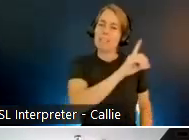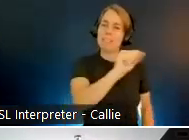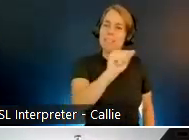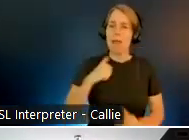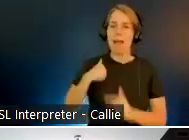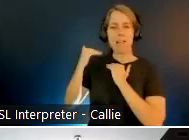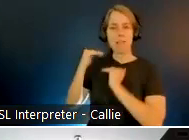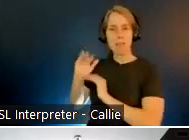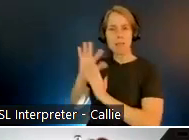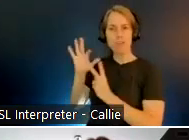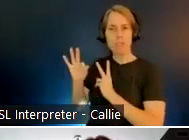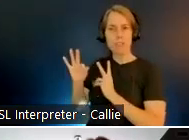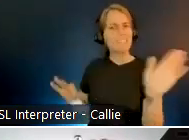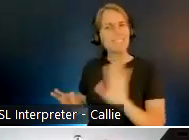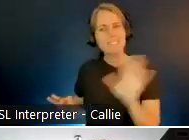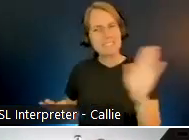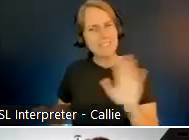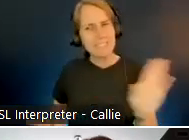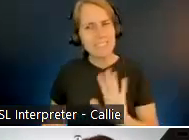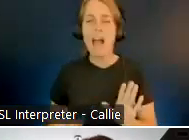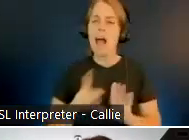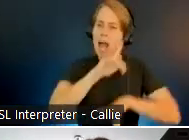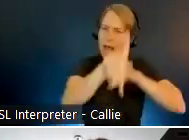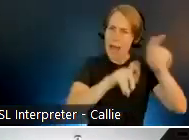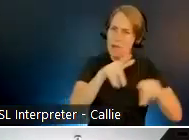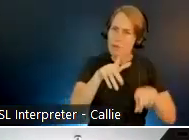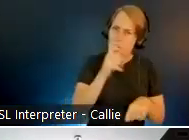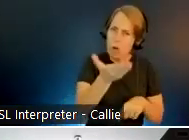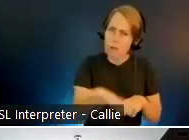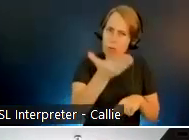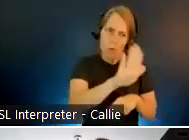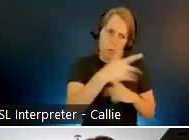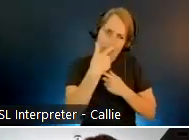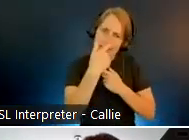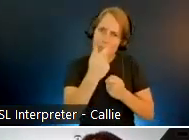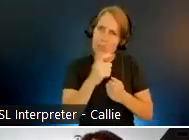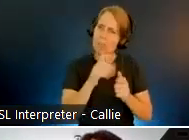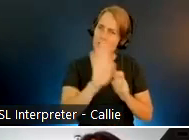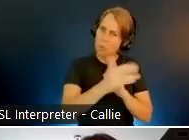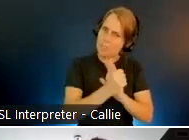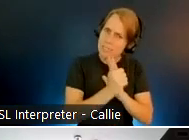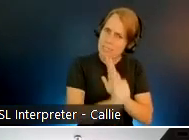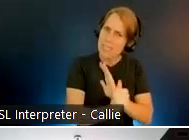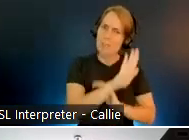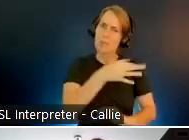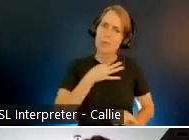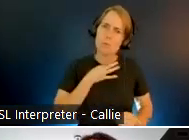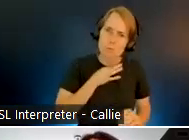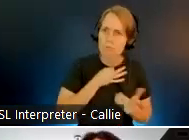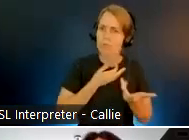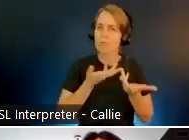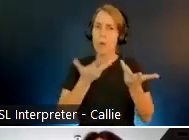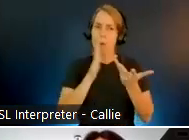know, who are you? What types of interests do you have? What types of skills do you have? What types